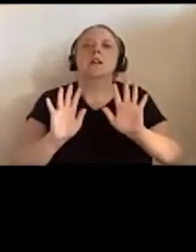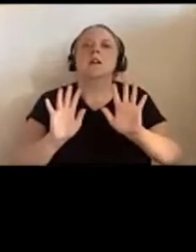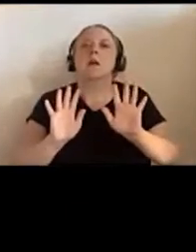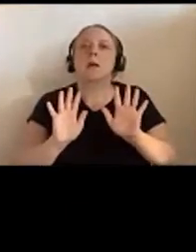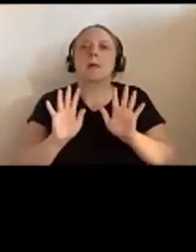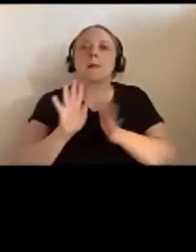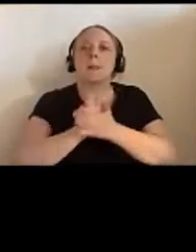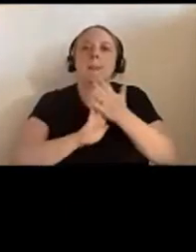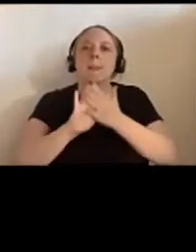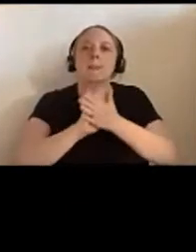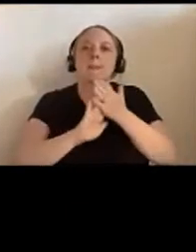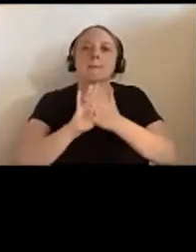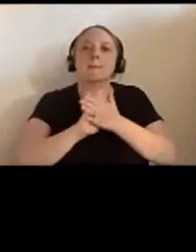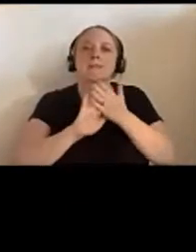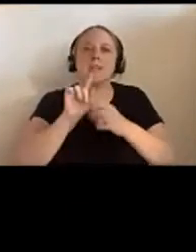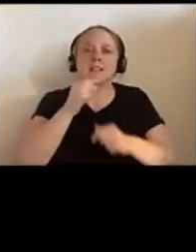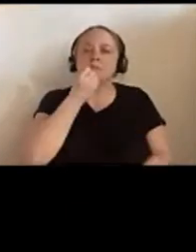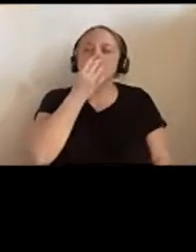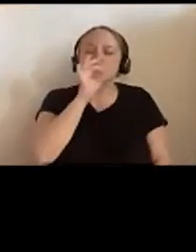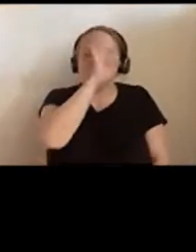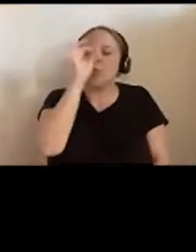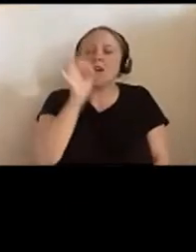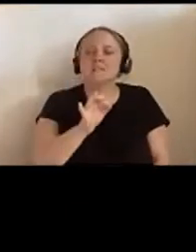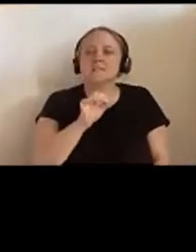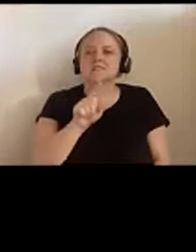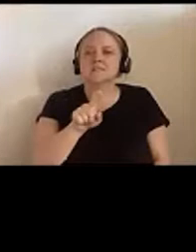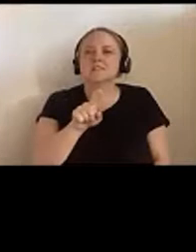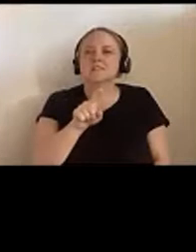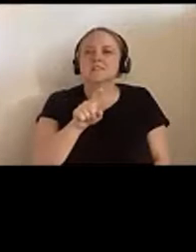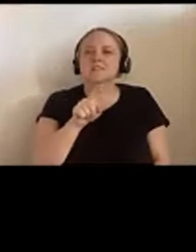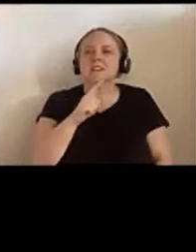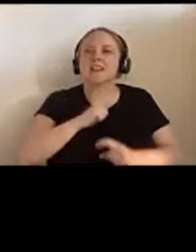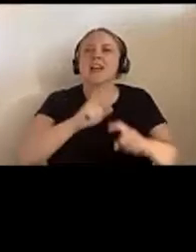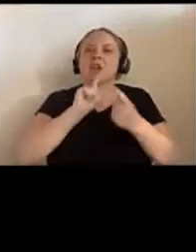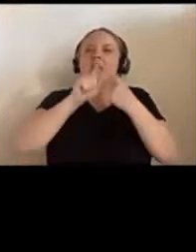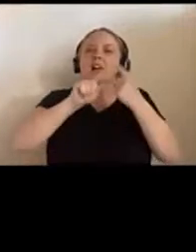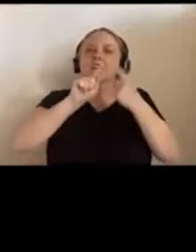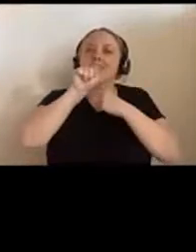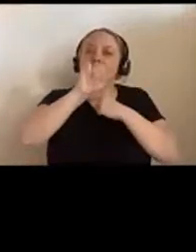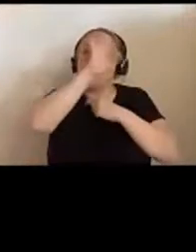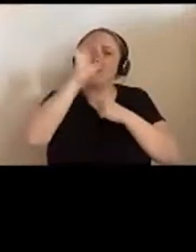And yeah, I think that's a really beautiful question. It's definitely one that's going to continue to be answered as the work develops.